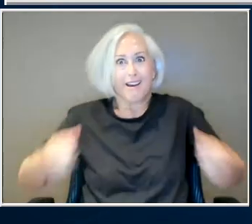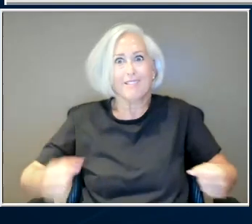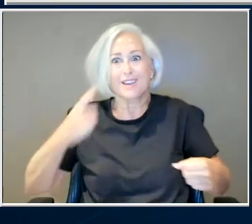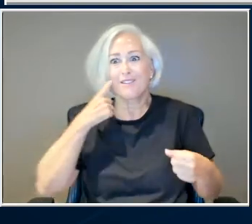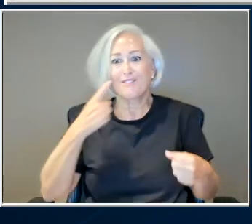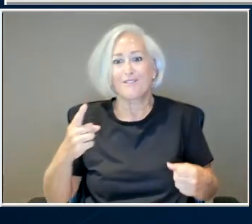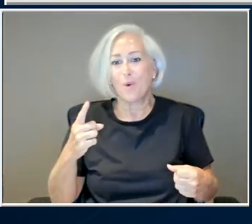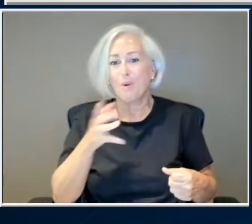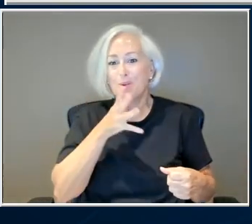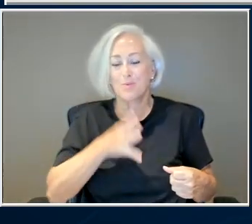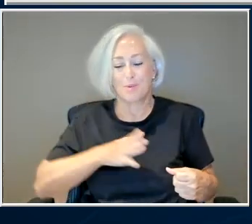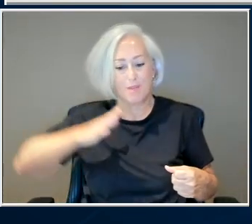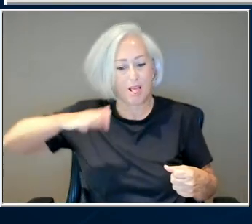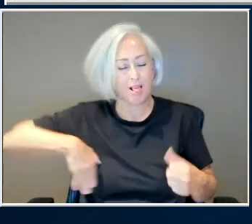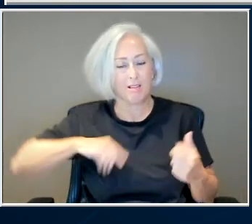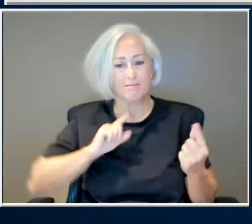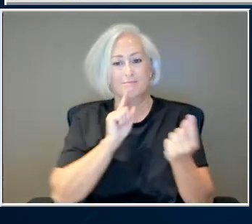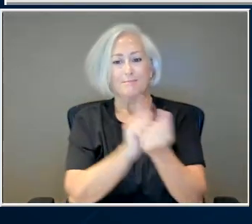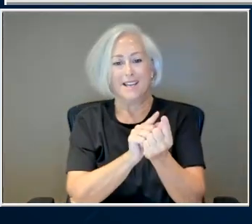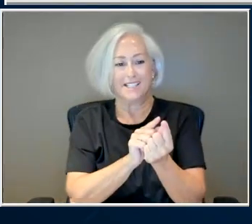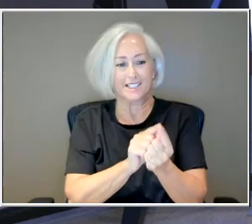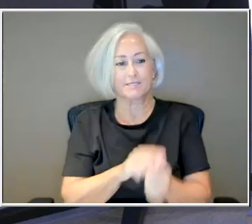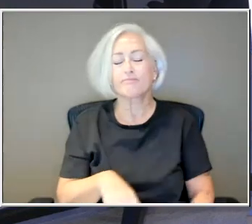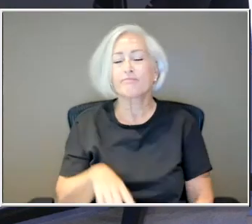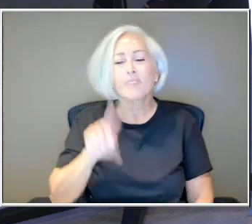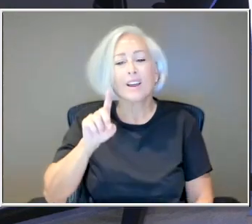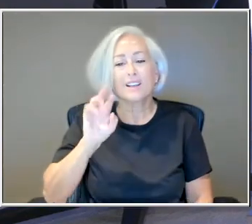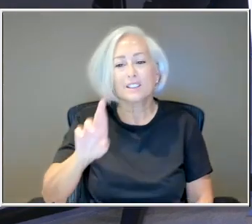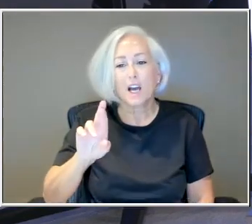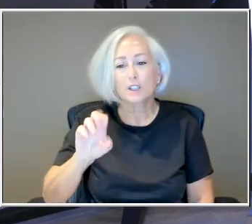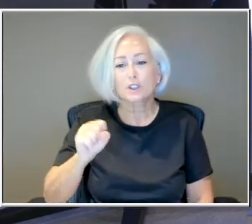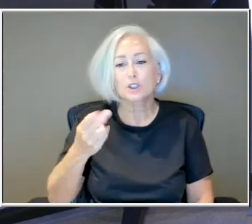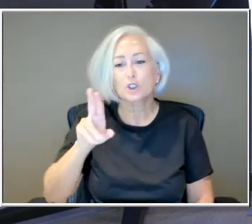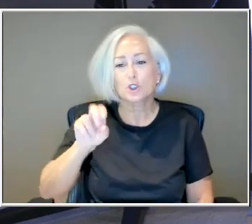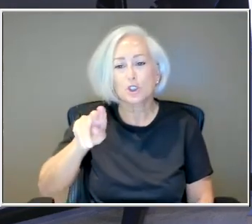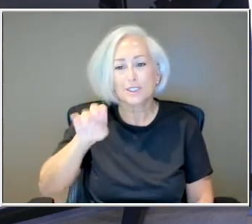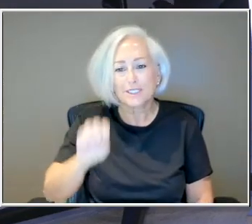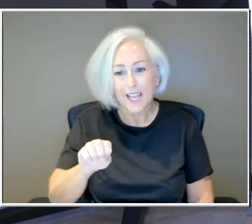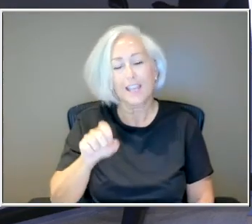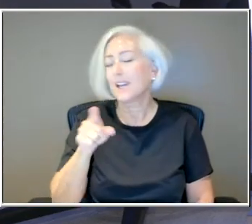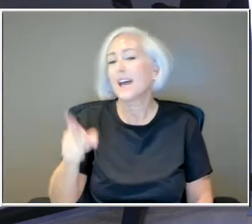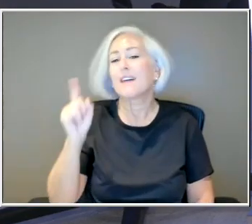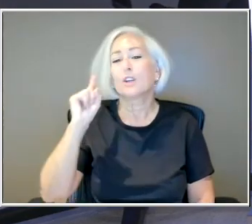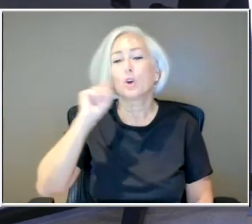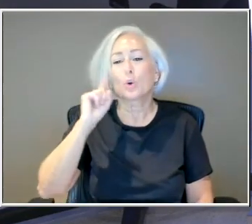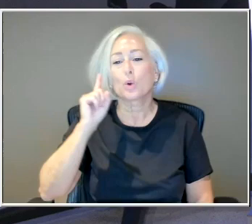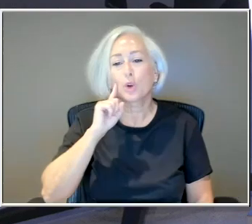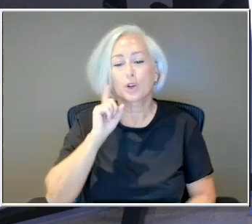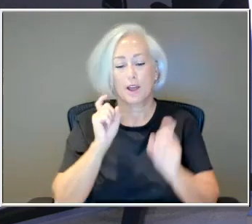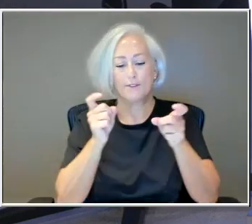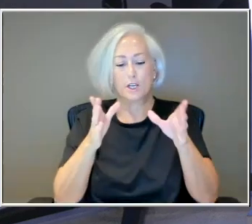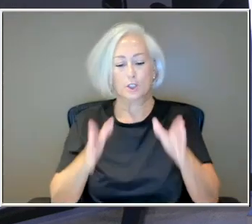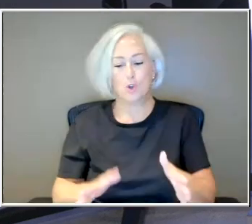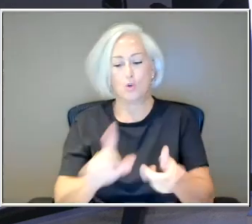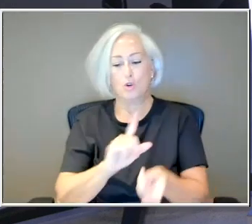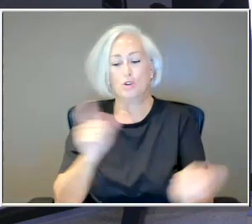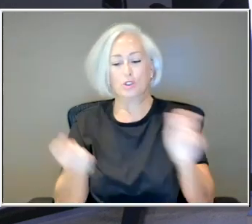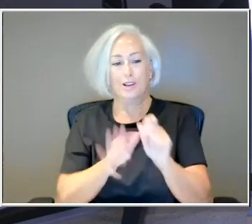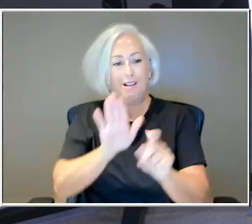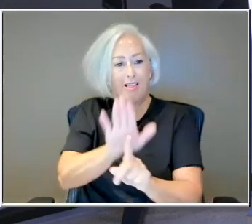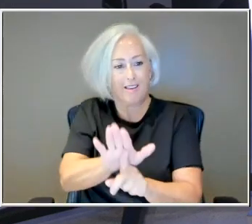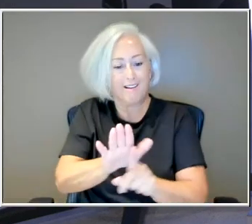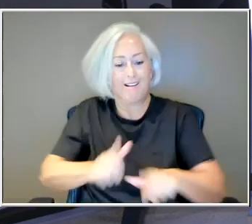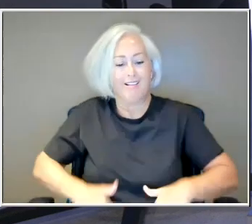to go to Dr. Shunay. Have you ever heard of a donor needing to make lifestyle changes to help the recipient? Because this is something